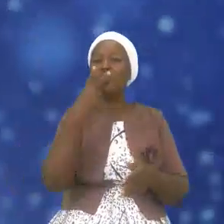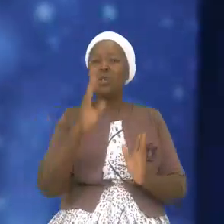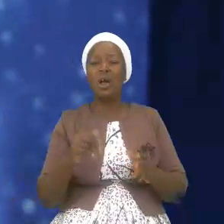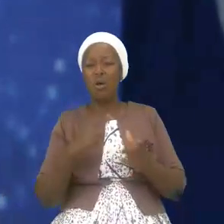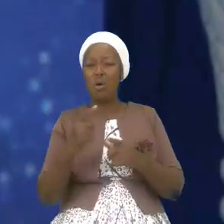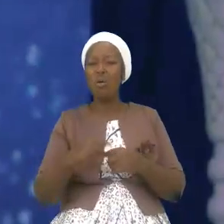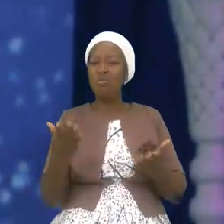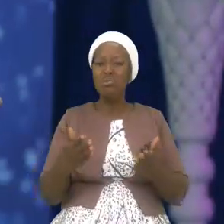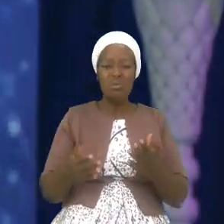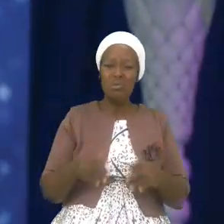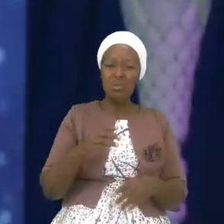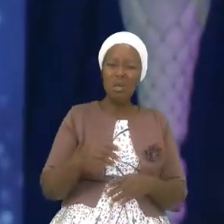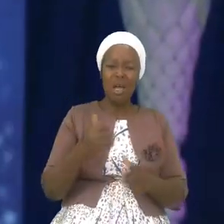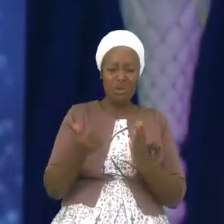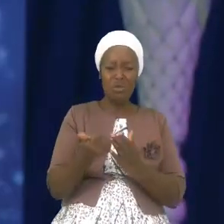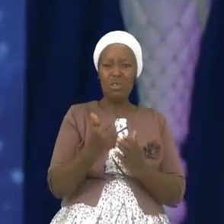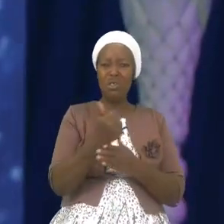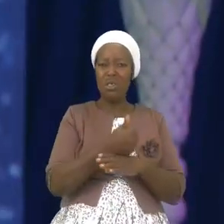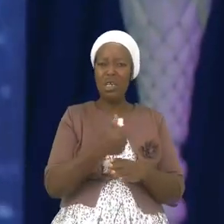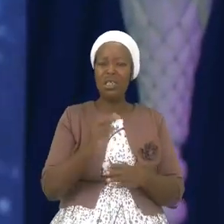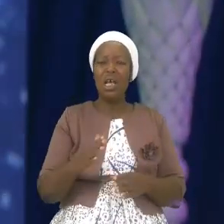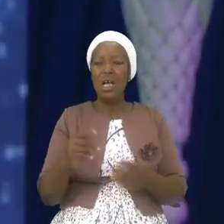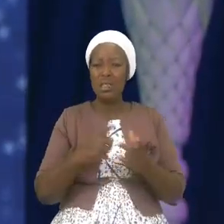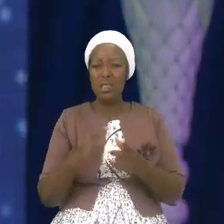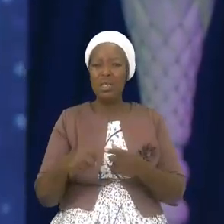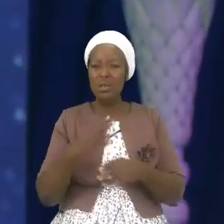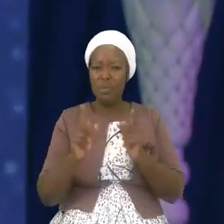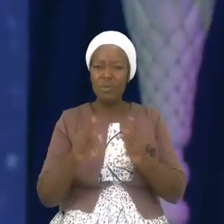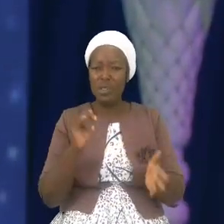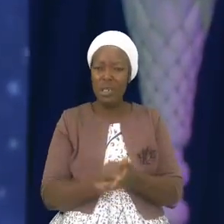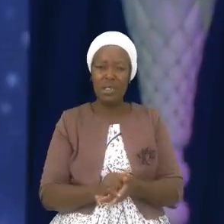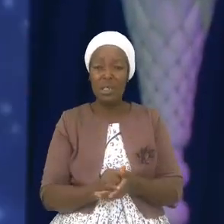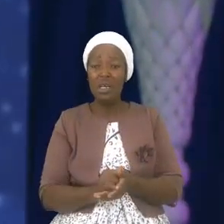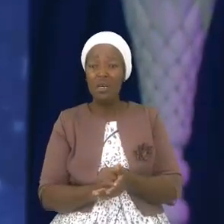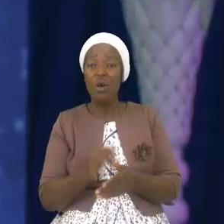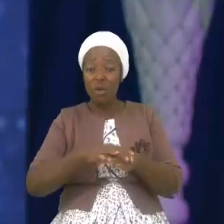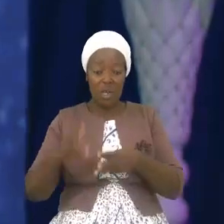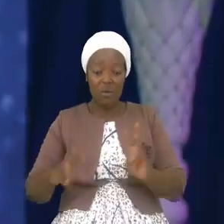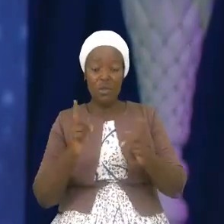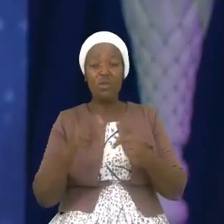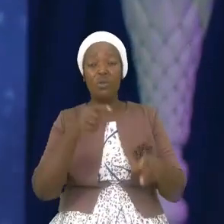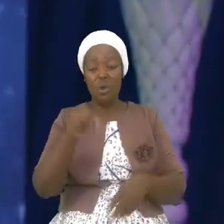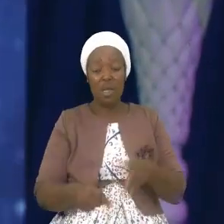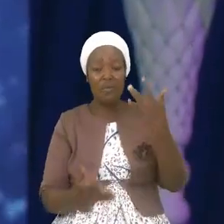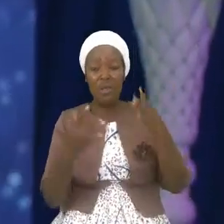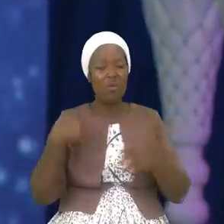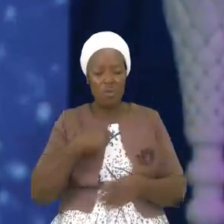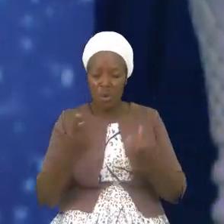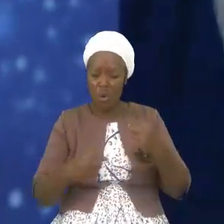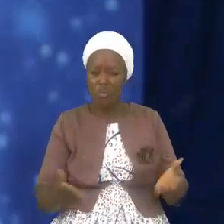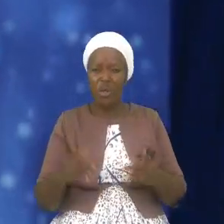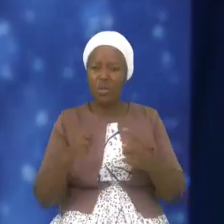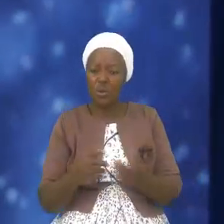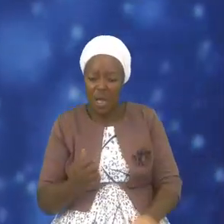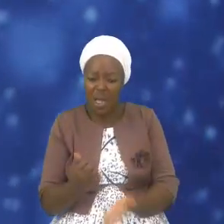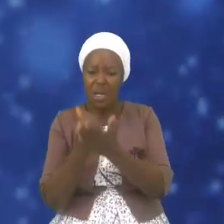the people on their way to hell. We come here to arrest them and to turn them around and to give them